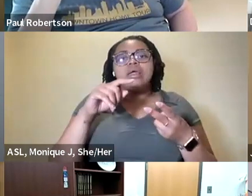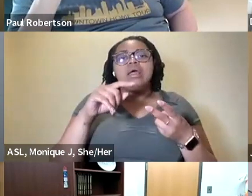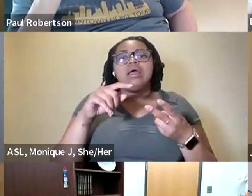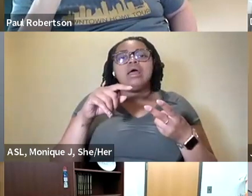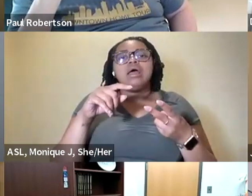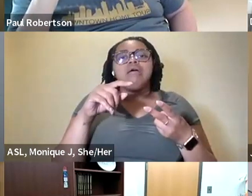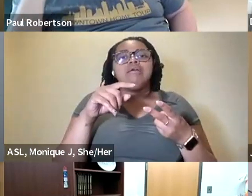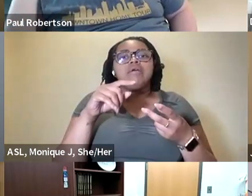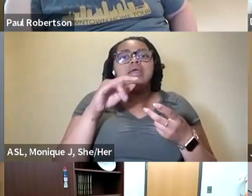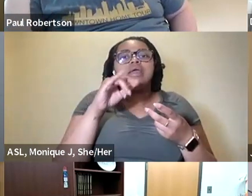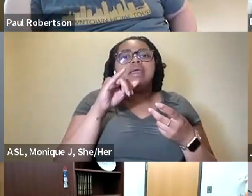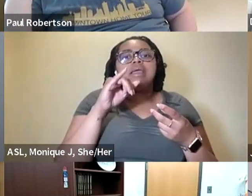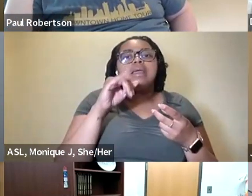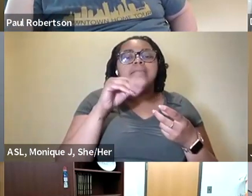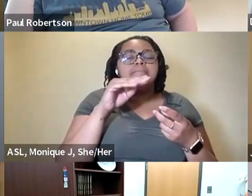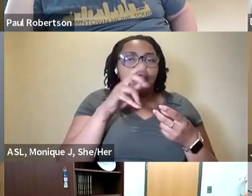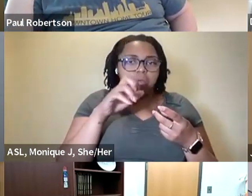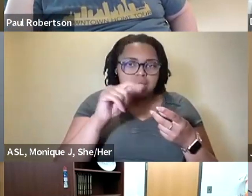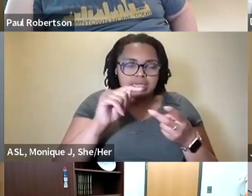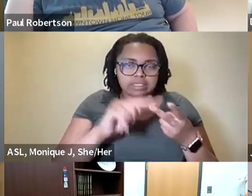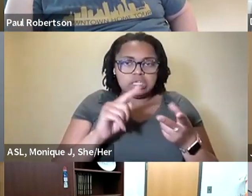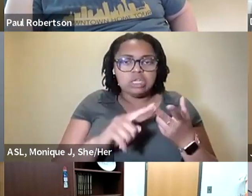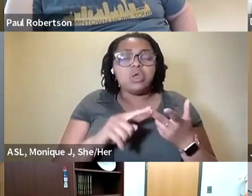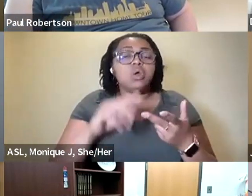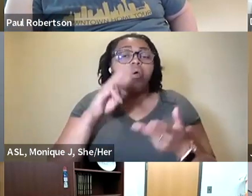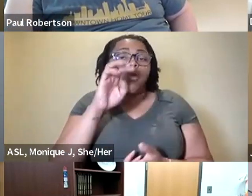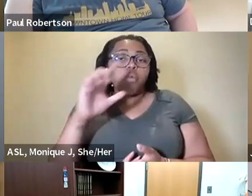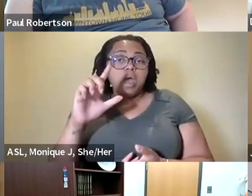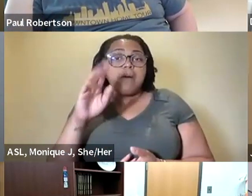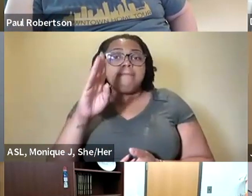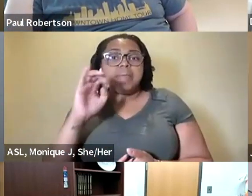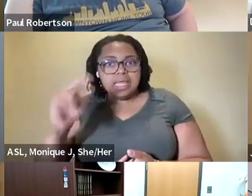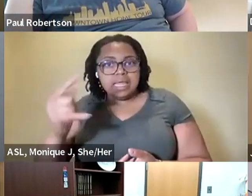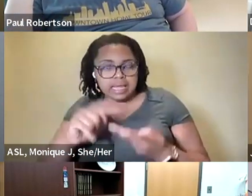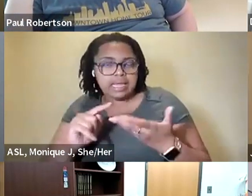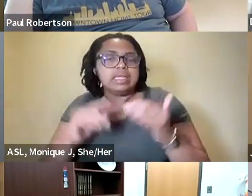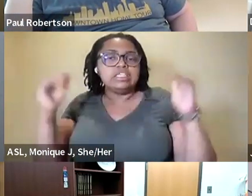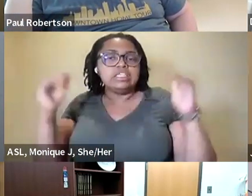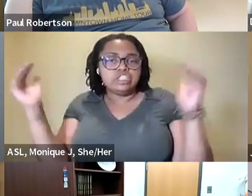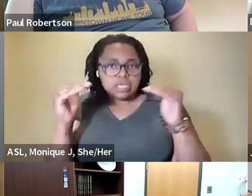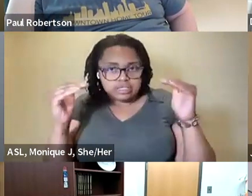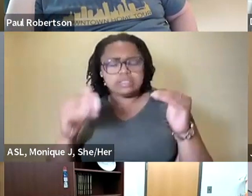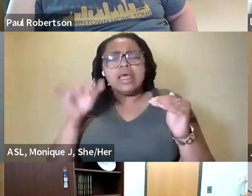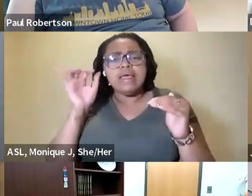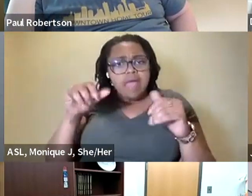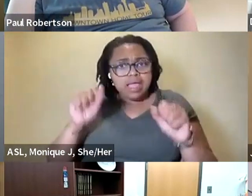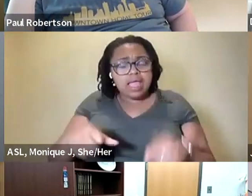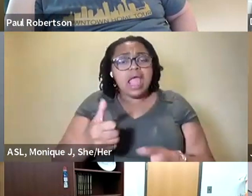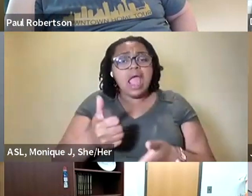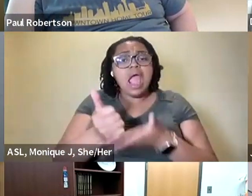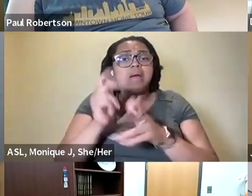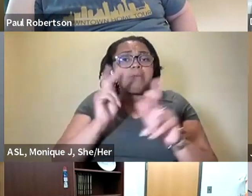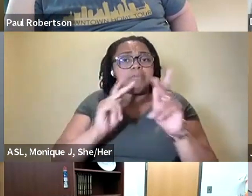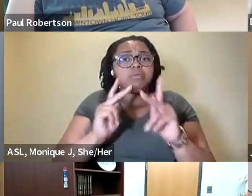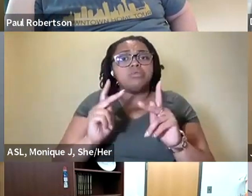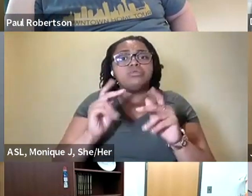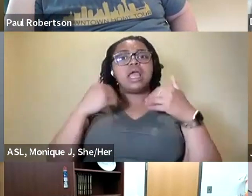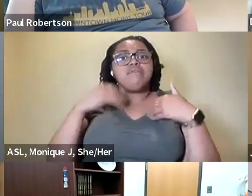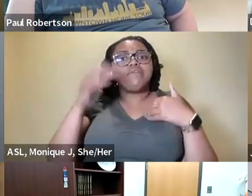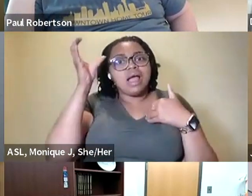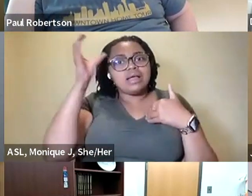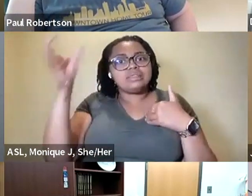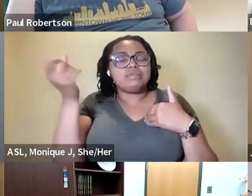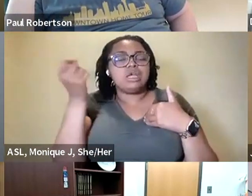and justice can help to give people a set of concepts to understand their own